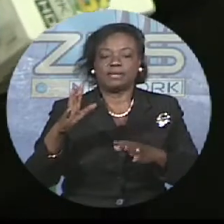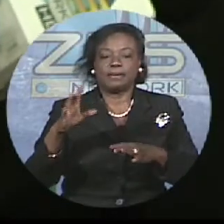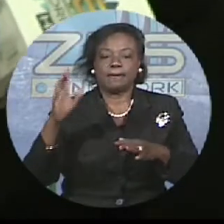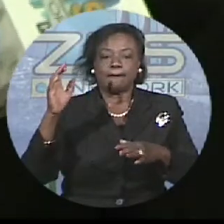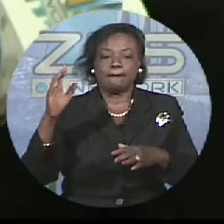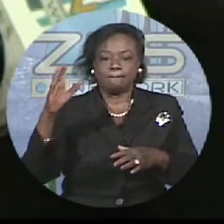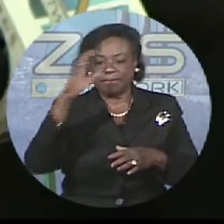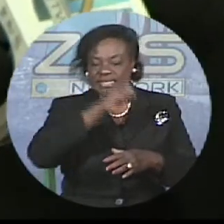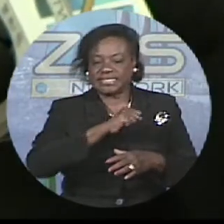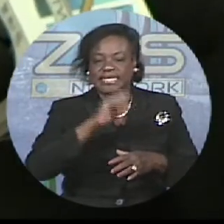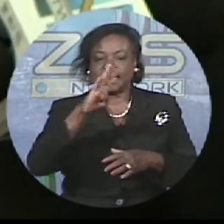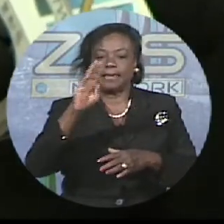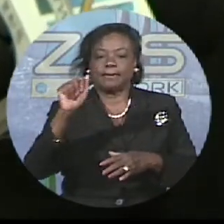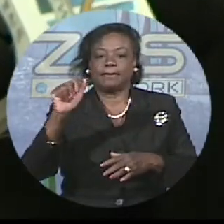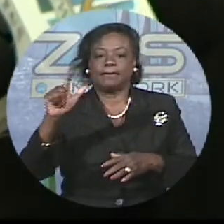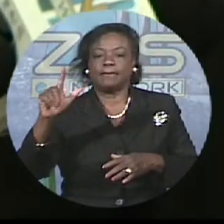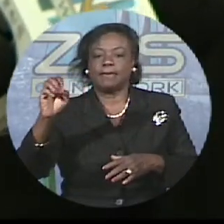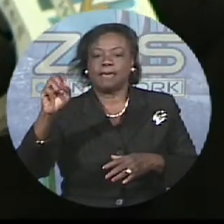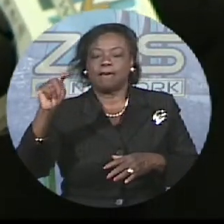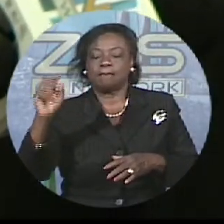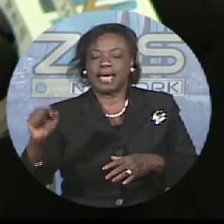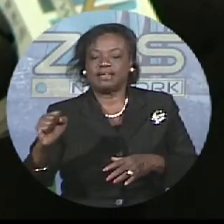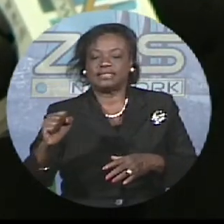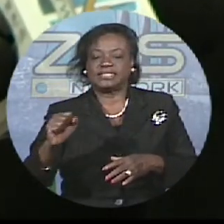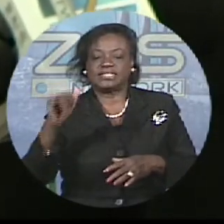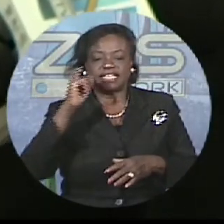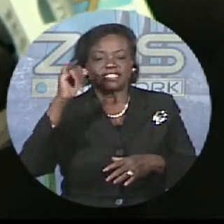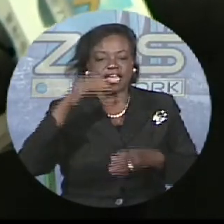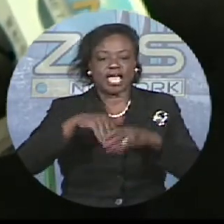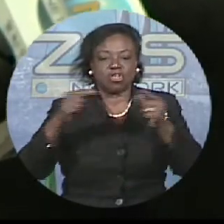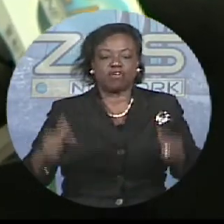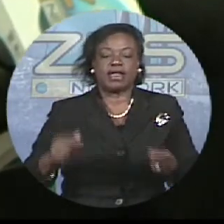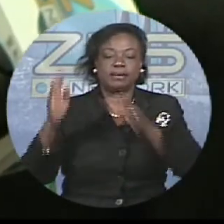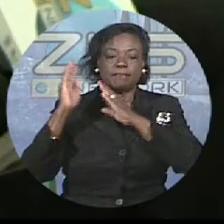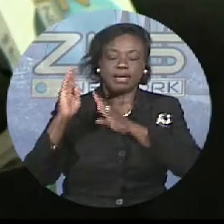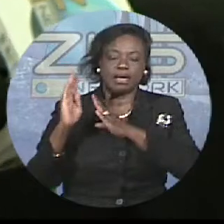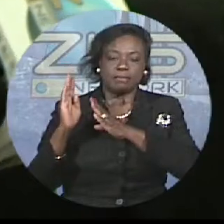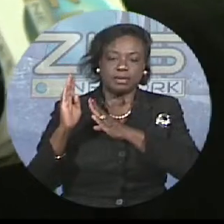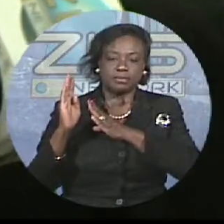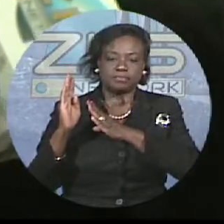Bahama yesterday, doing what we needed to complete that exercise.